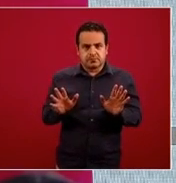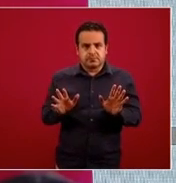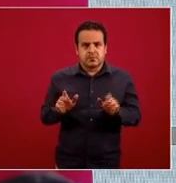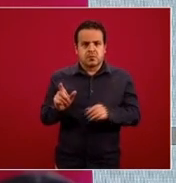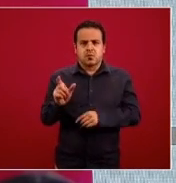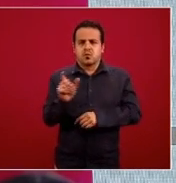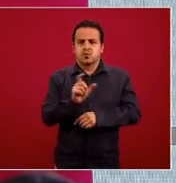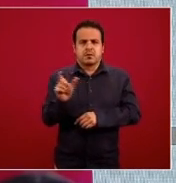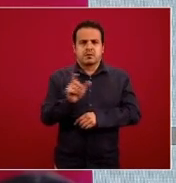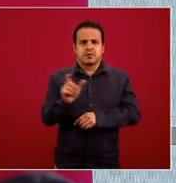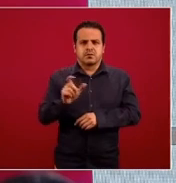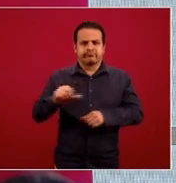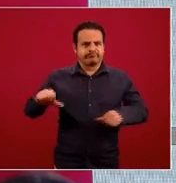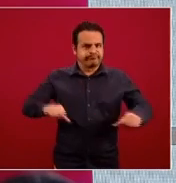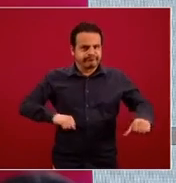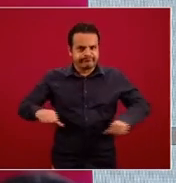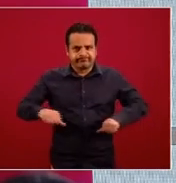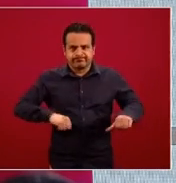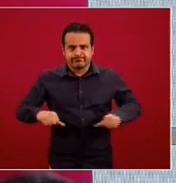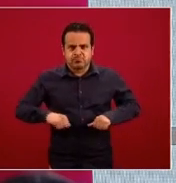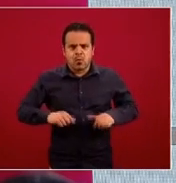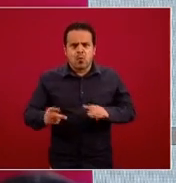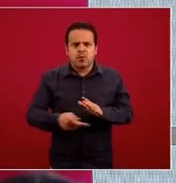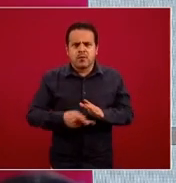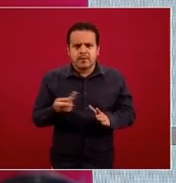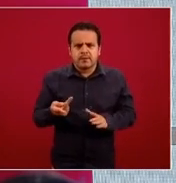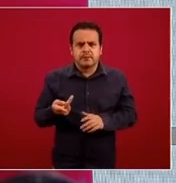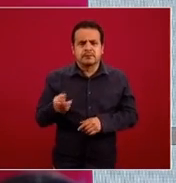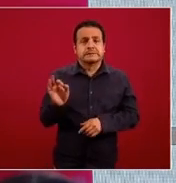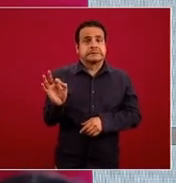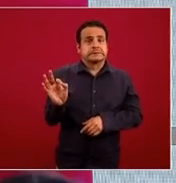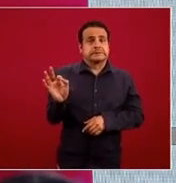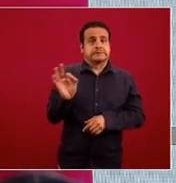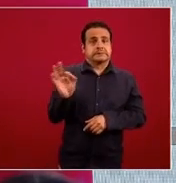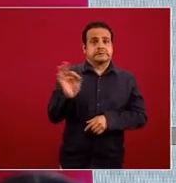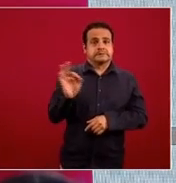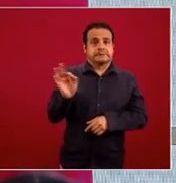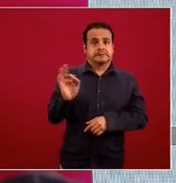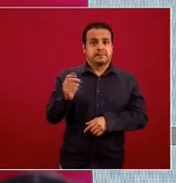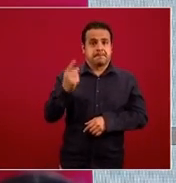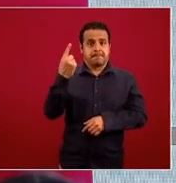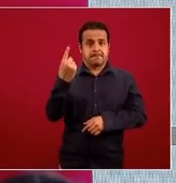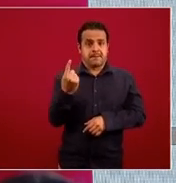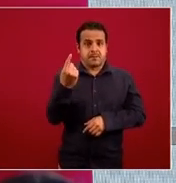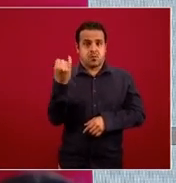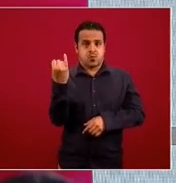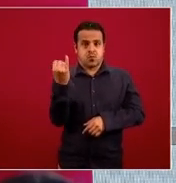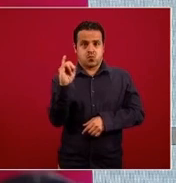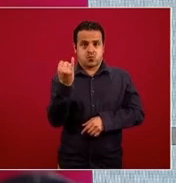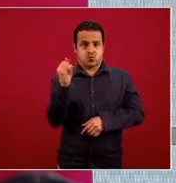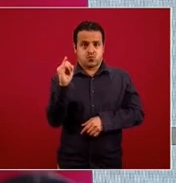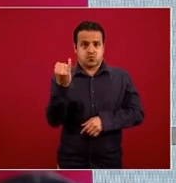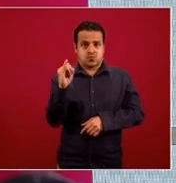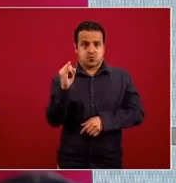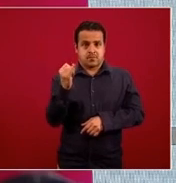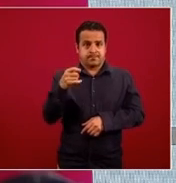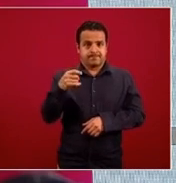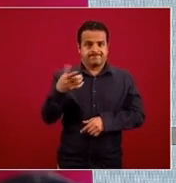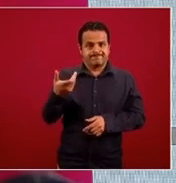massive mitigation measures. Also, we've talked about how,